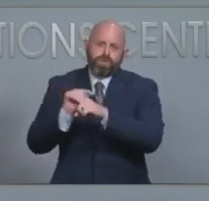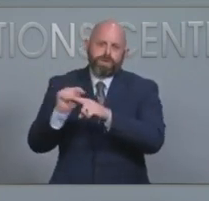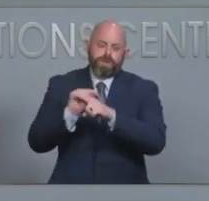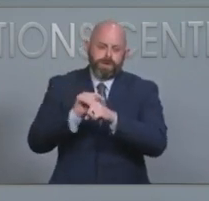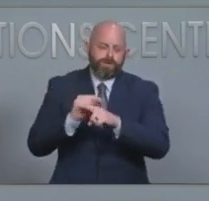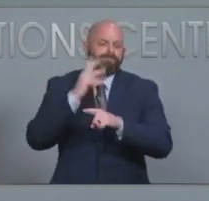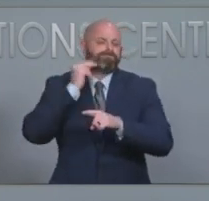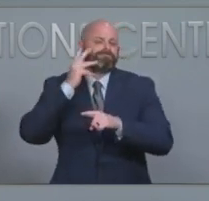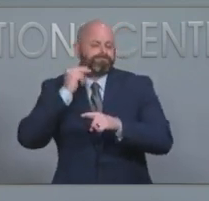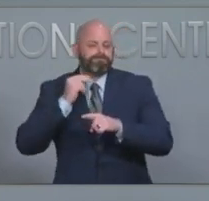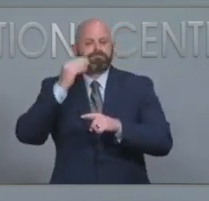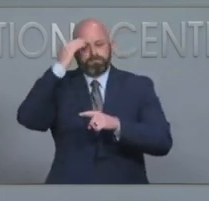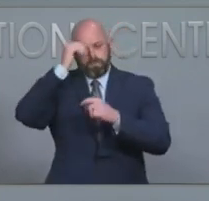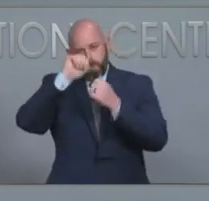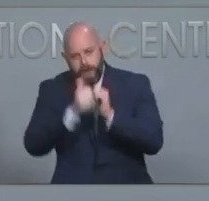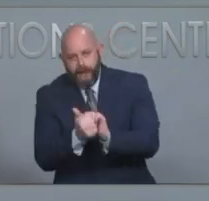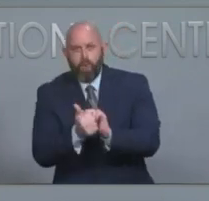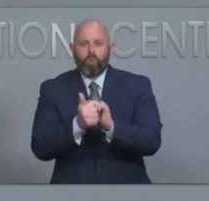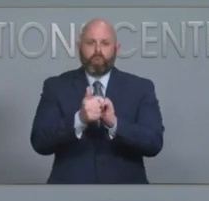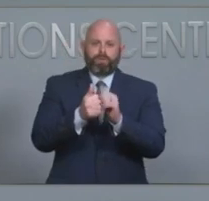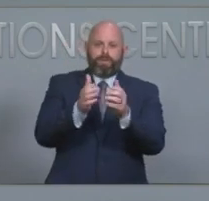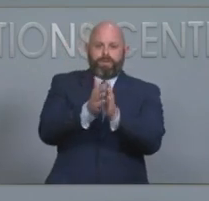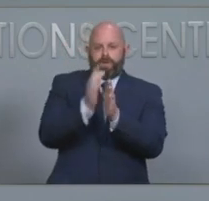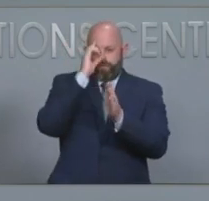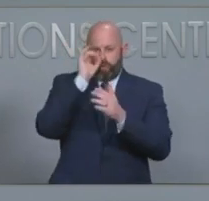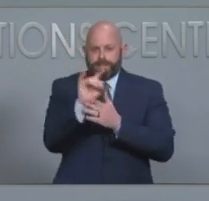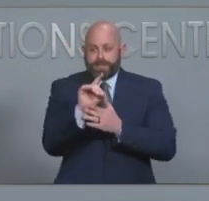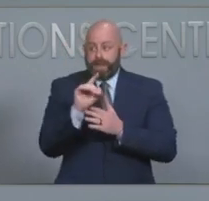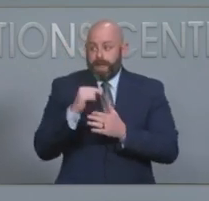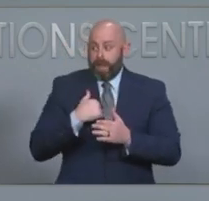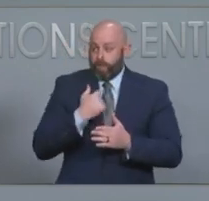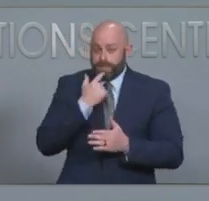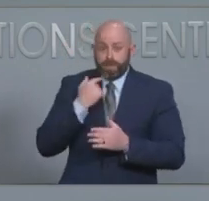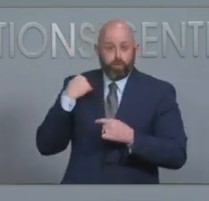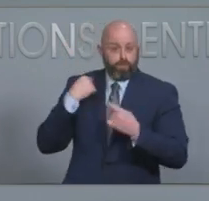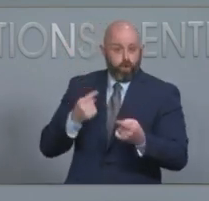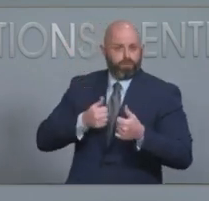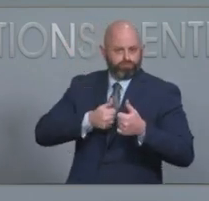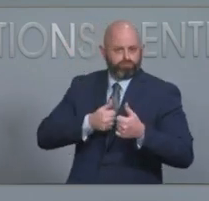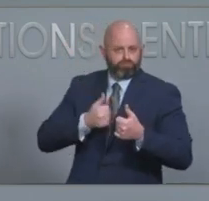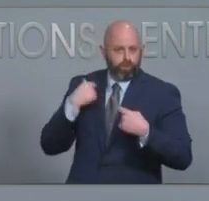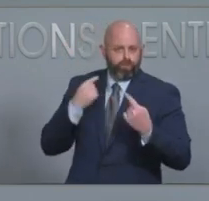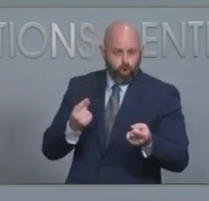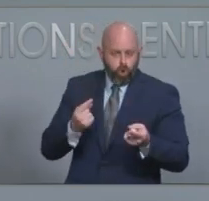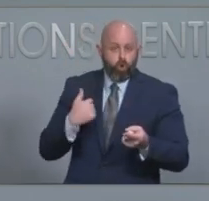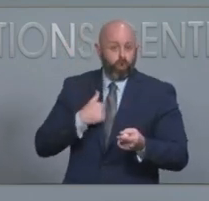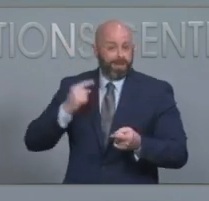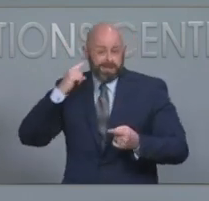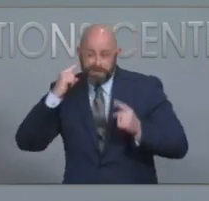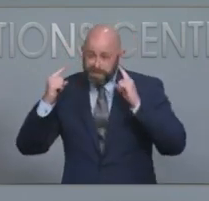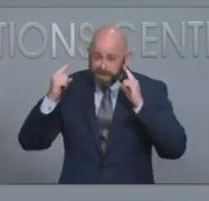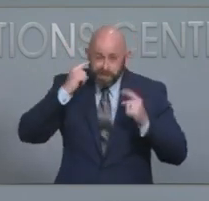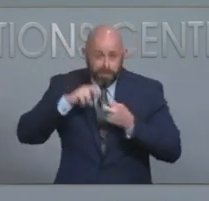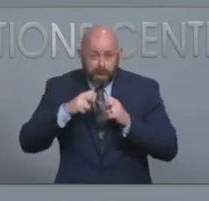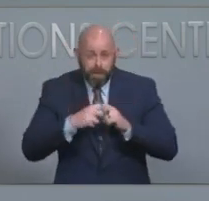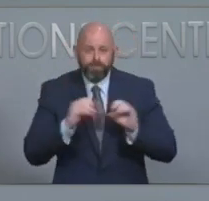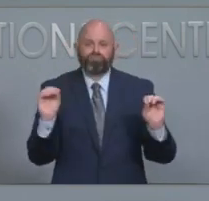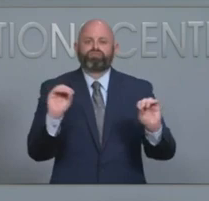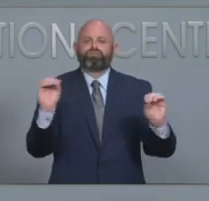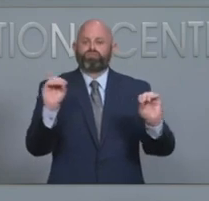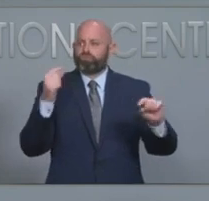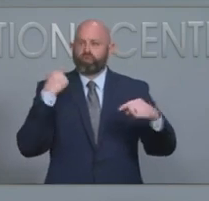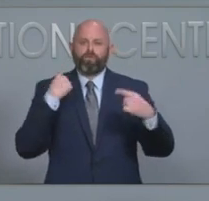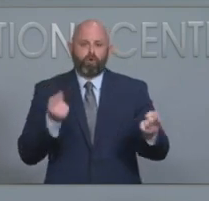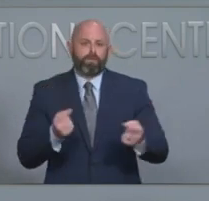workers. And so far, so good, I would say. We have no reports of significant problems with how this is being implemented, at least in the